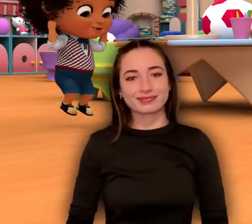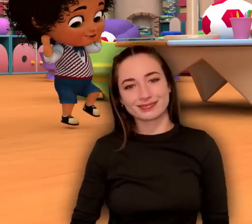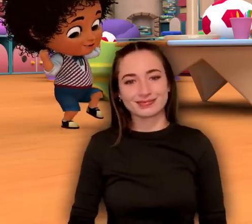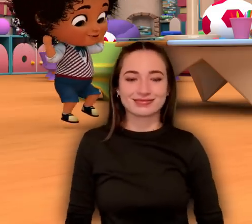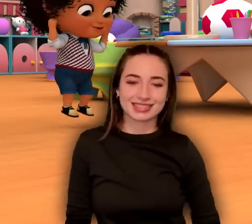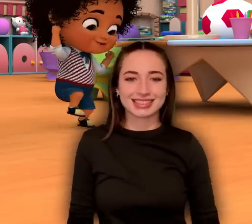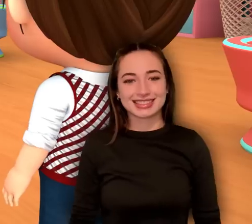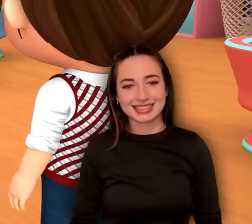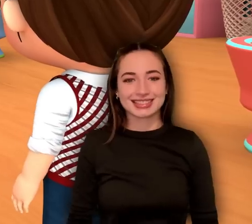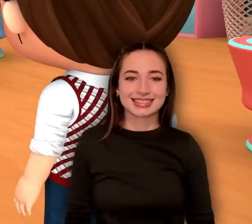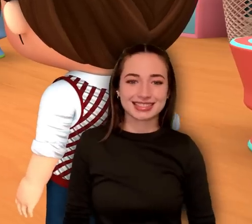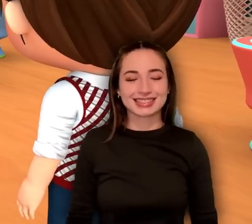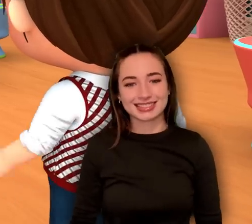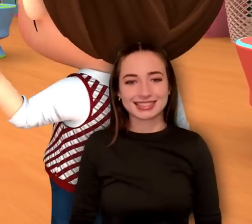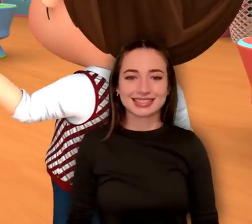tap